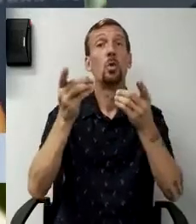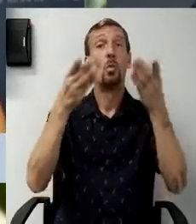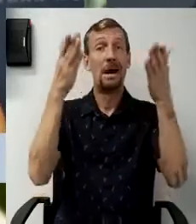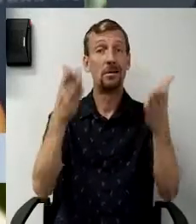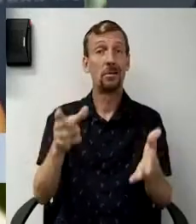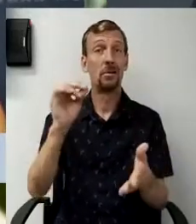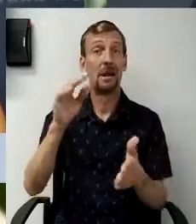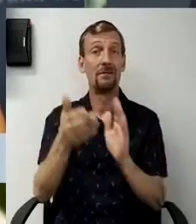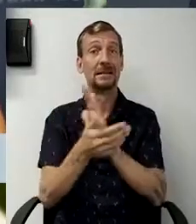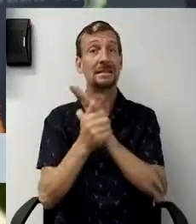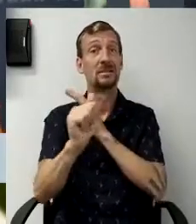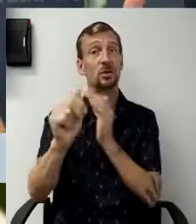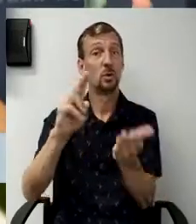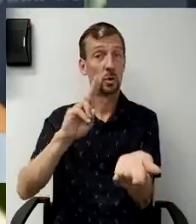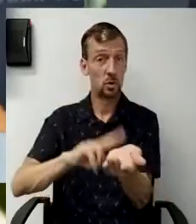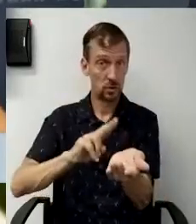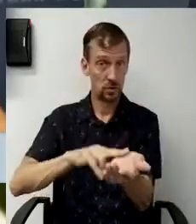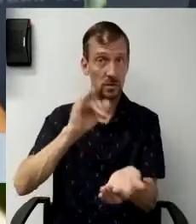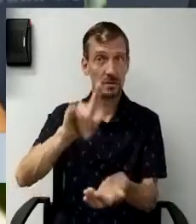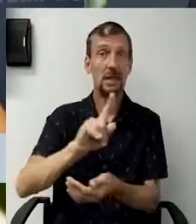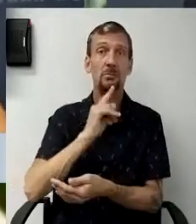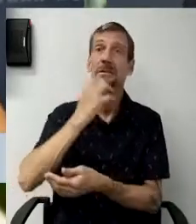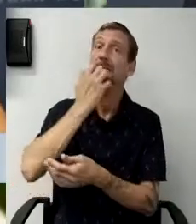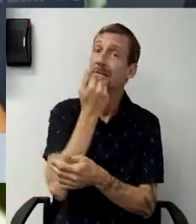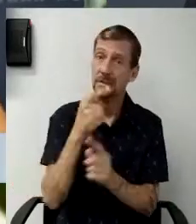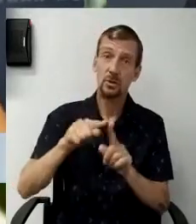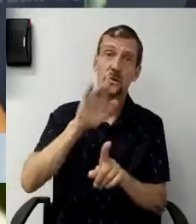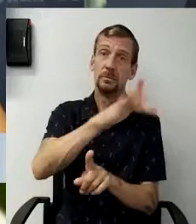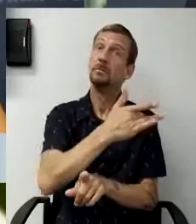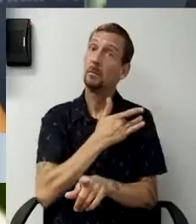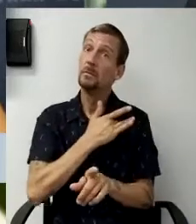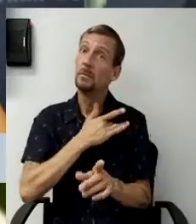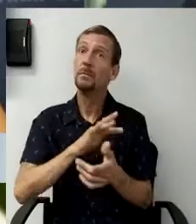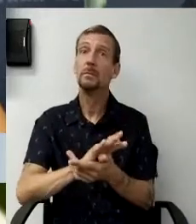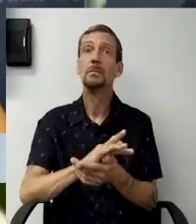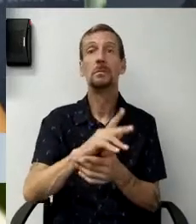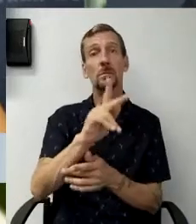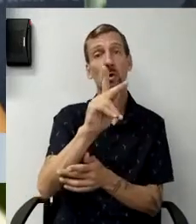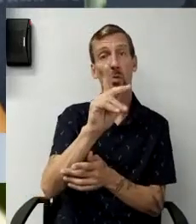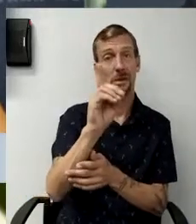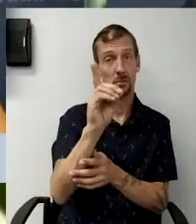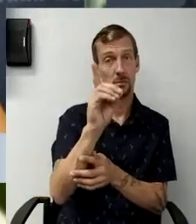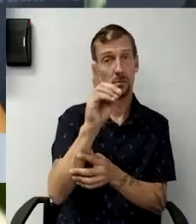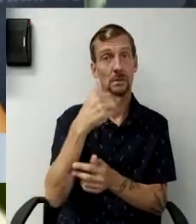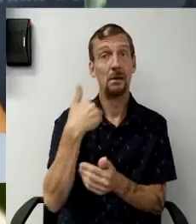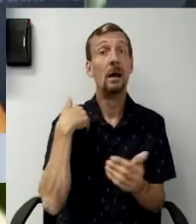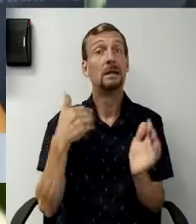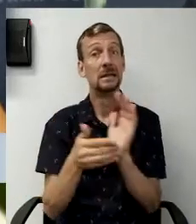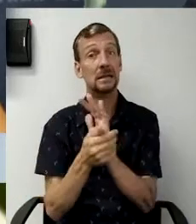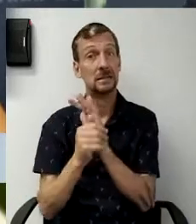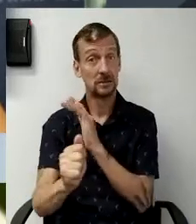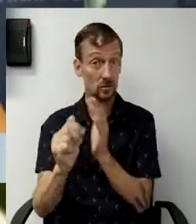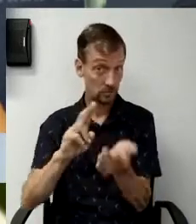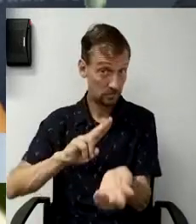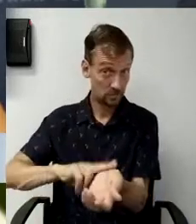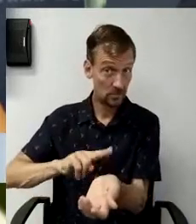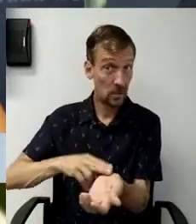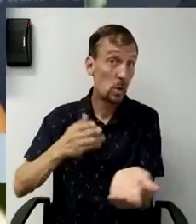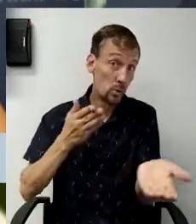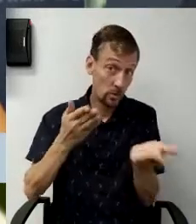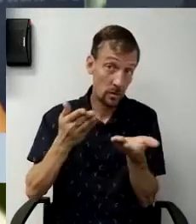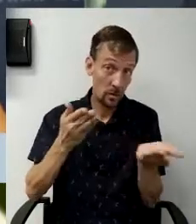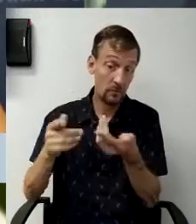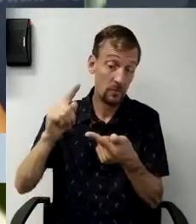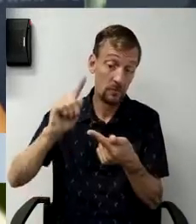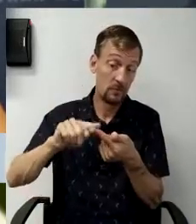nursing Yes, services yes. at Quia Delta, so it's near and dear to her heart. Quia Delta has skilled nursing services